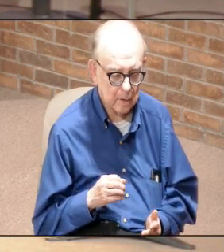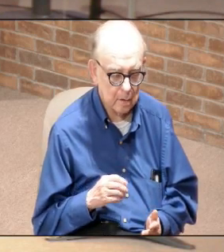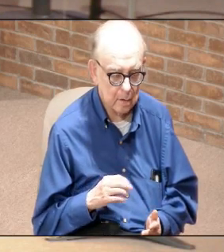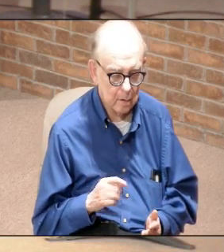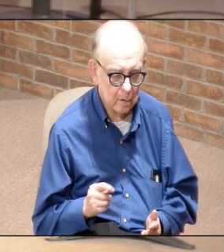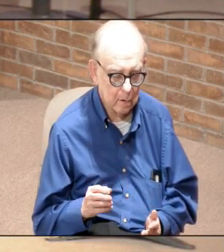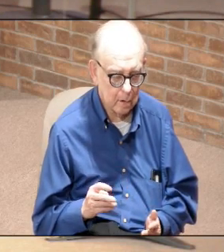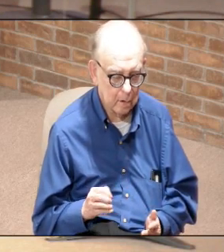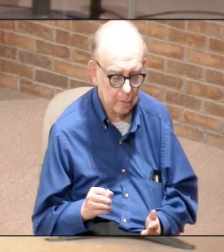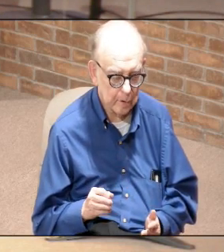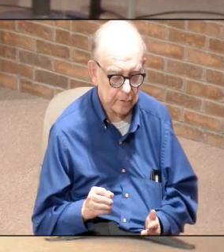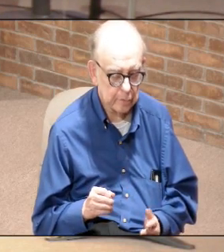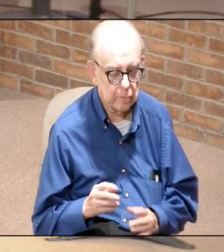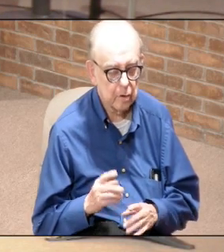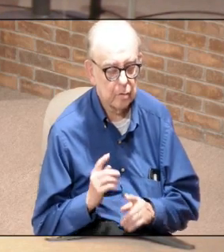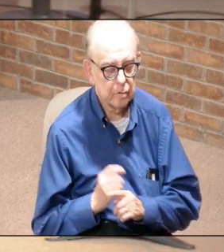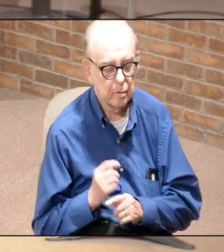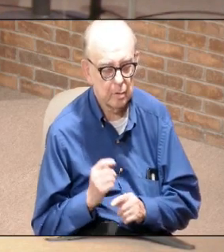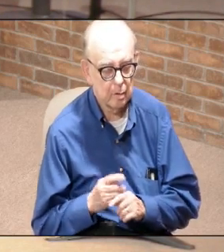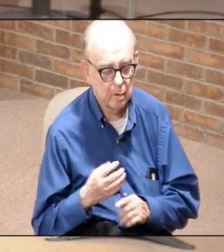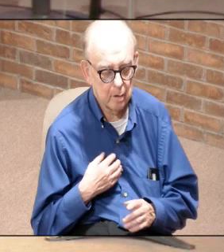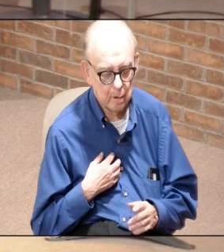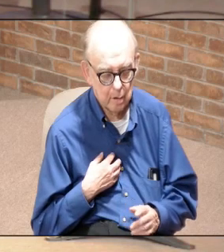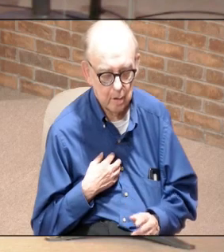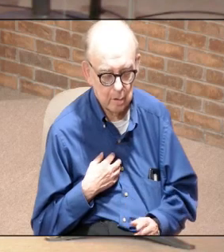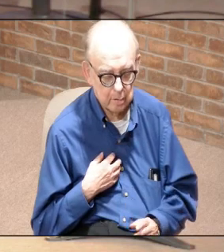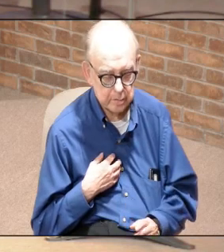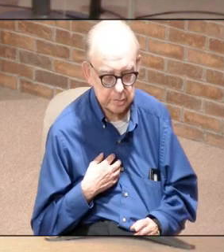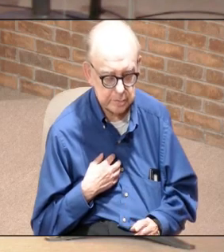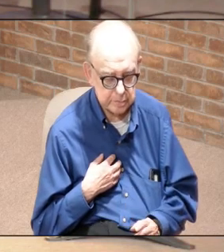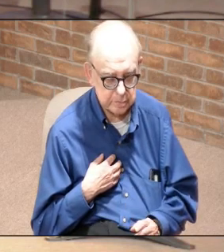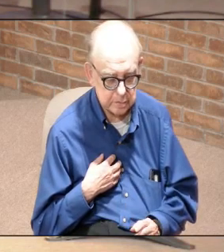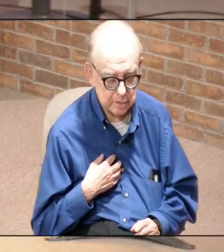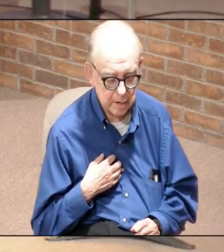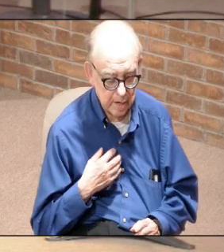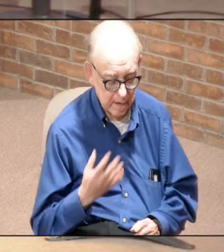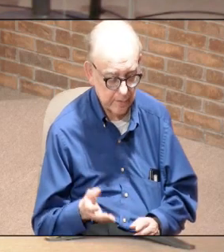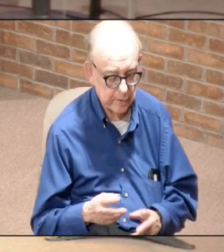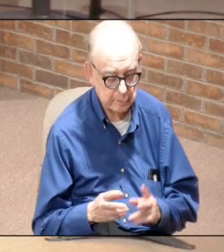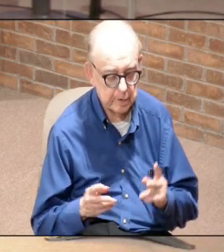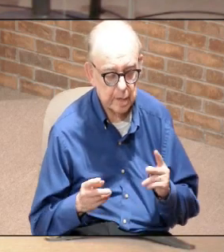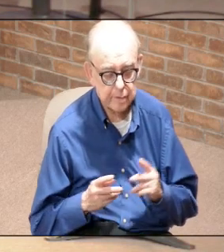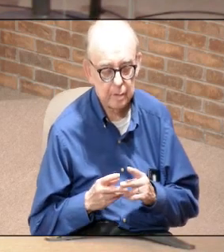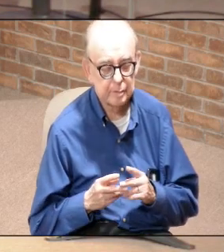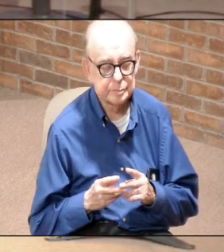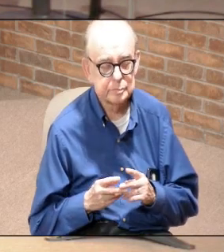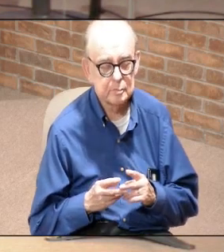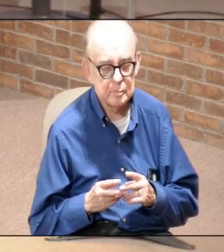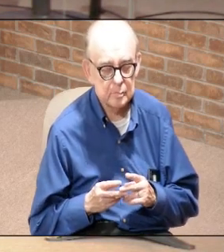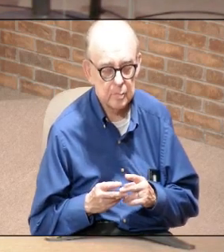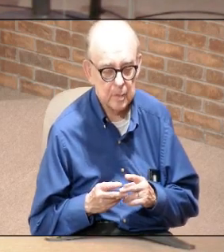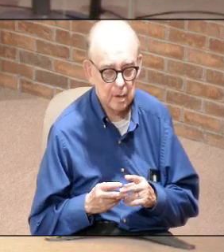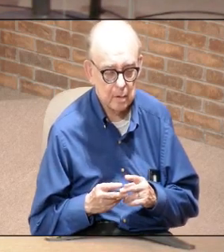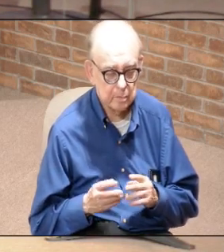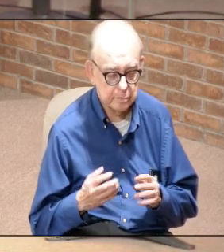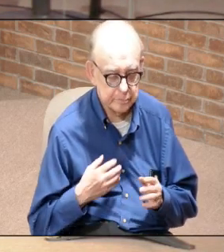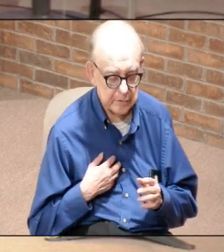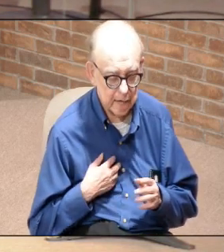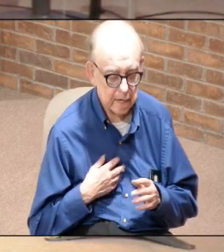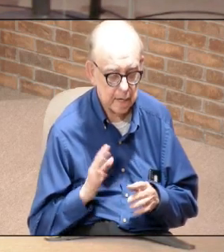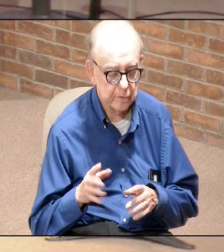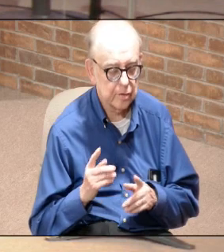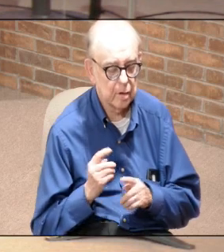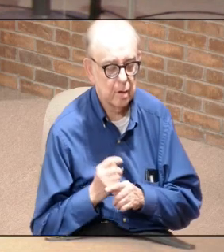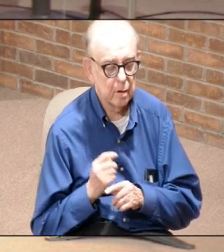the monster trucks. And they had him here at the stadium. And he had his